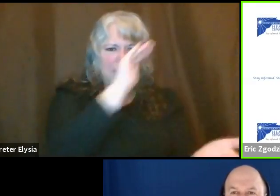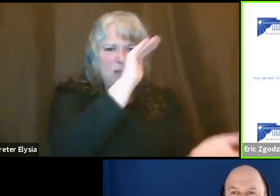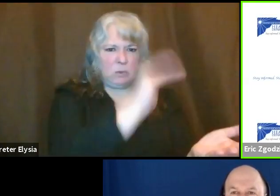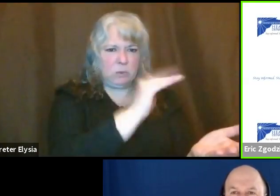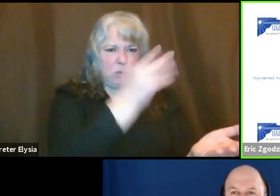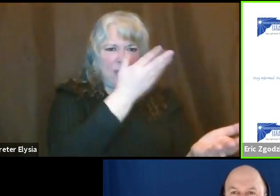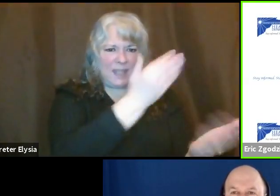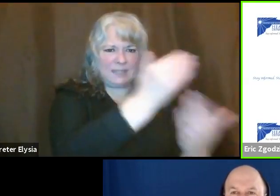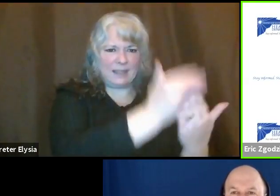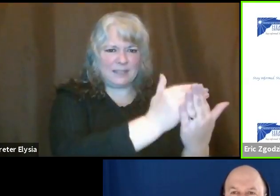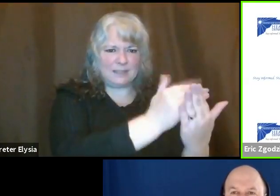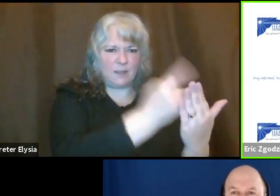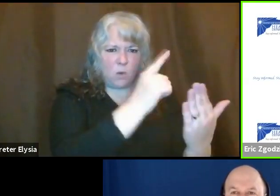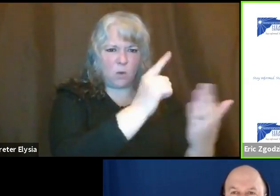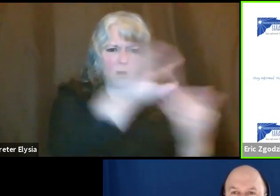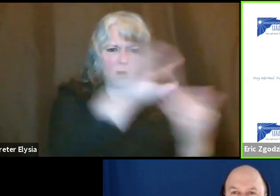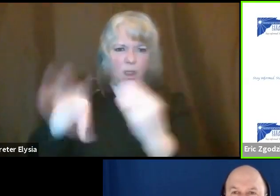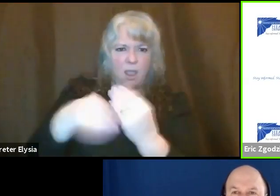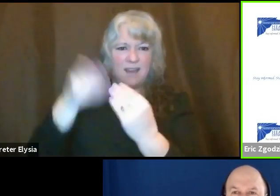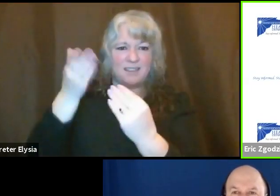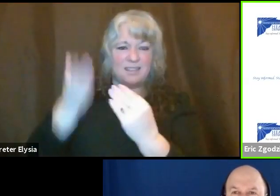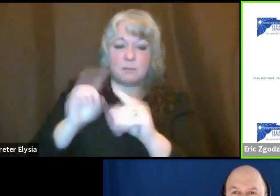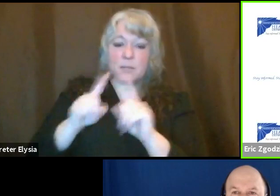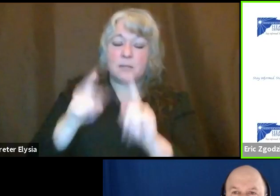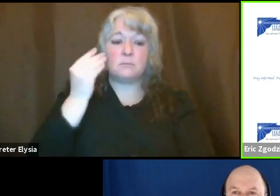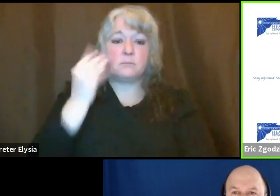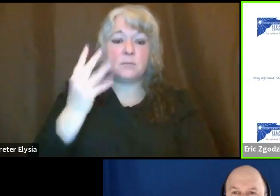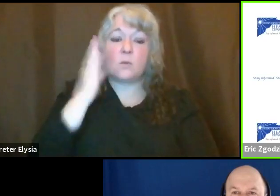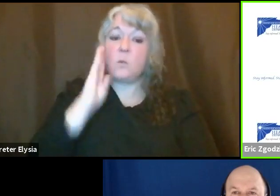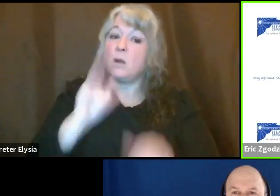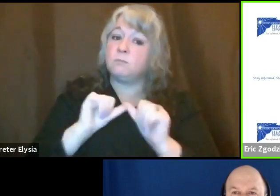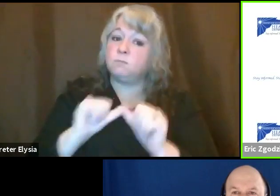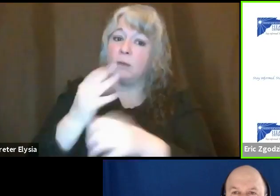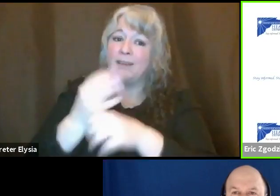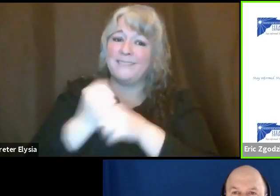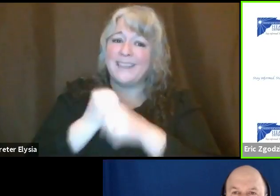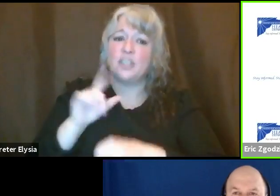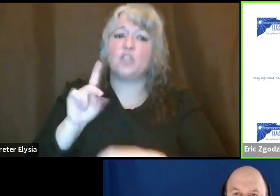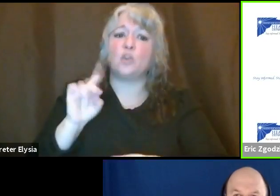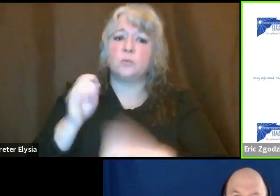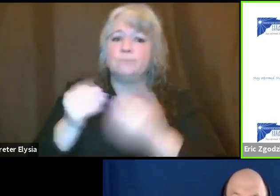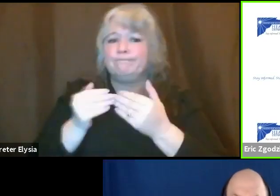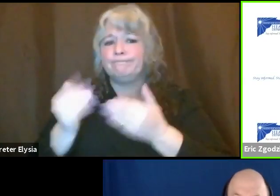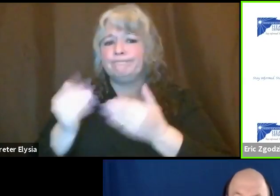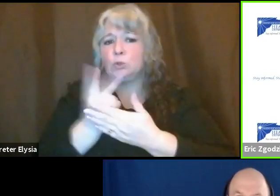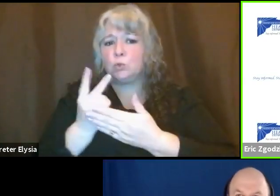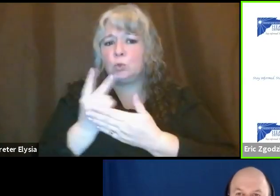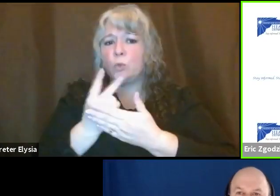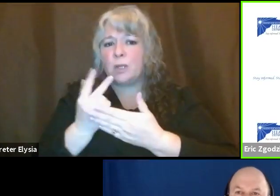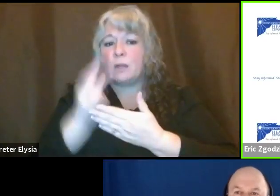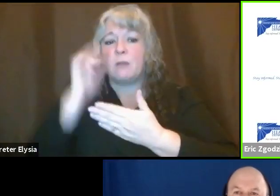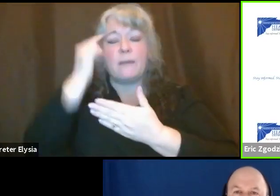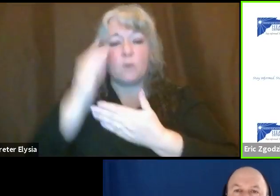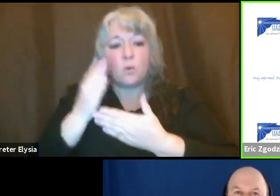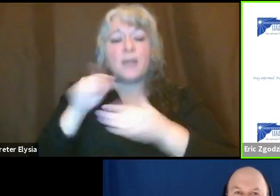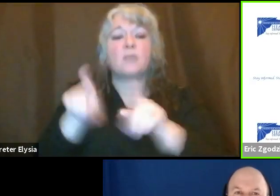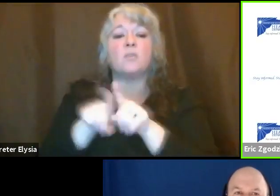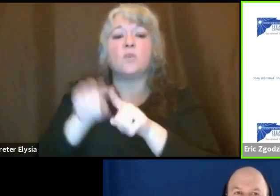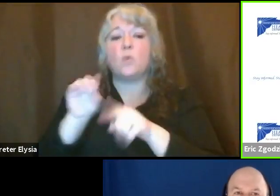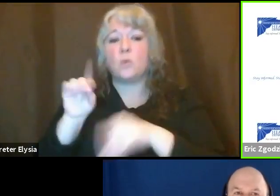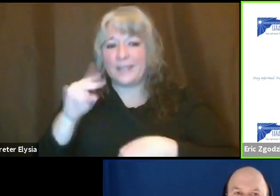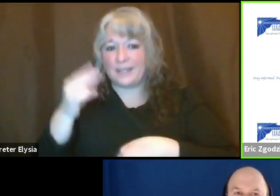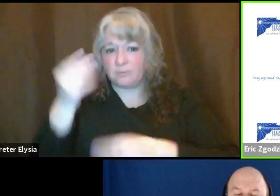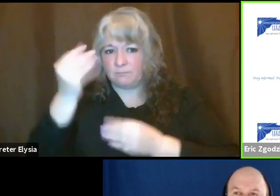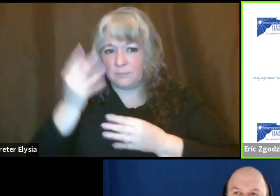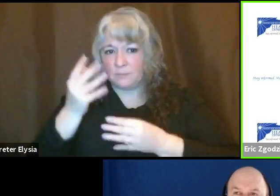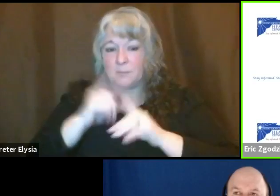thing is that doses are stable over the next couple of weeks from what we're hearing from both the governor and ODH. What does that mean? You have